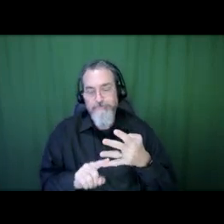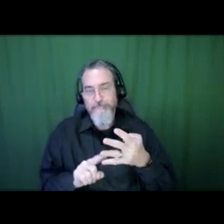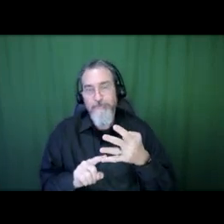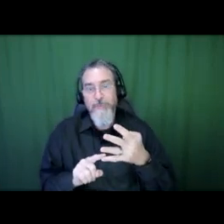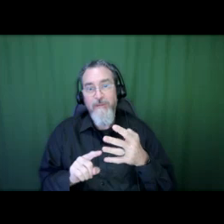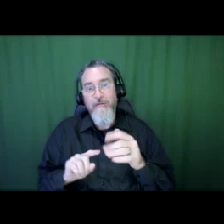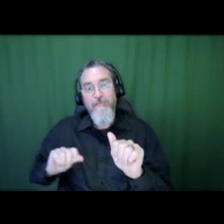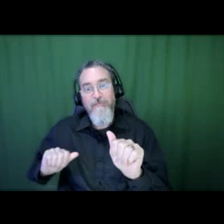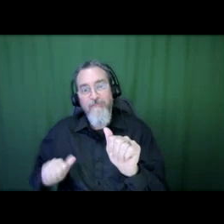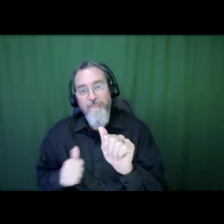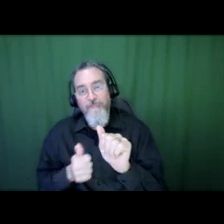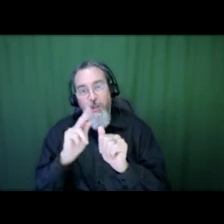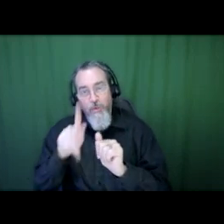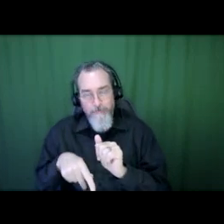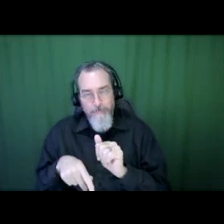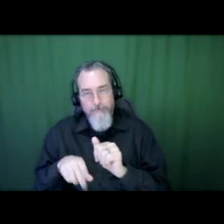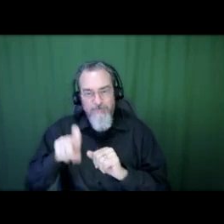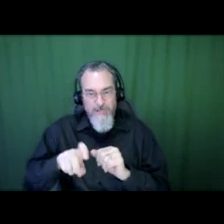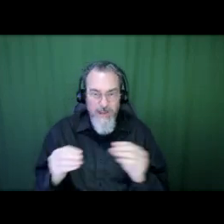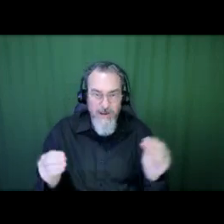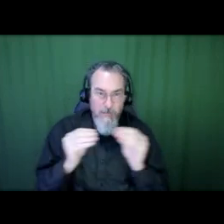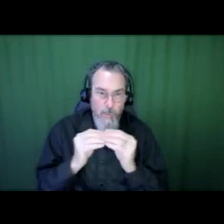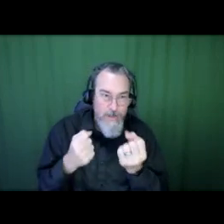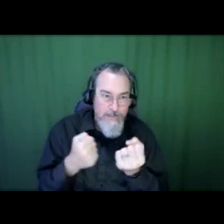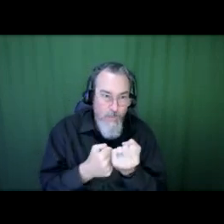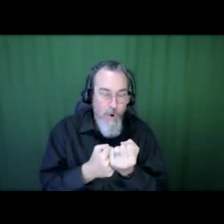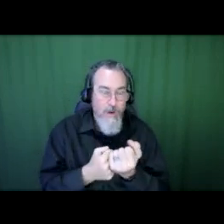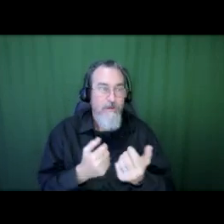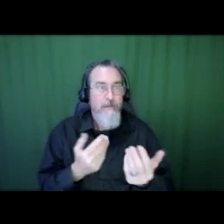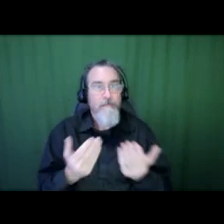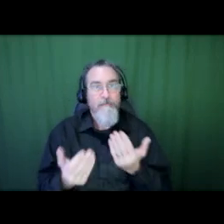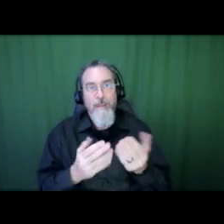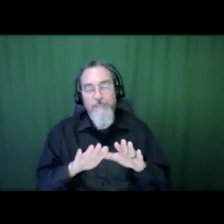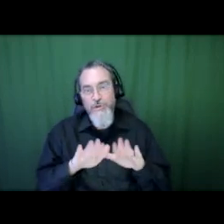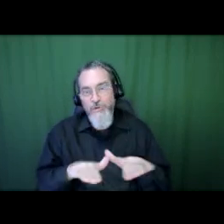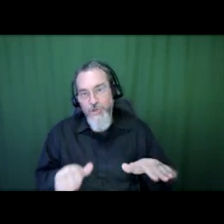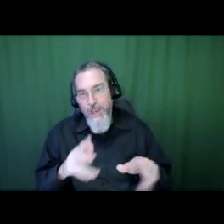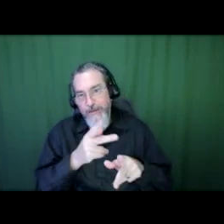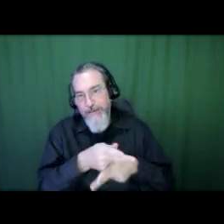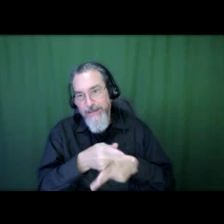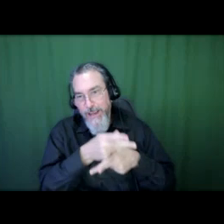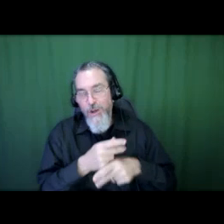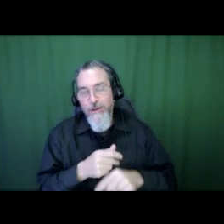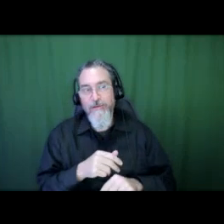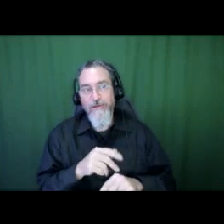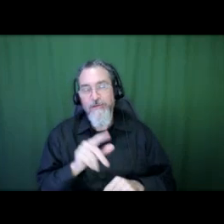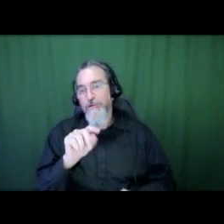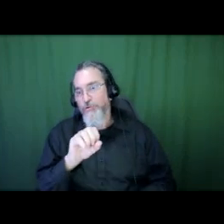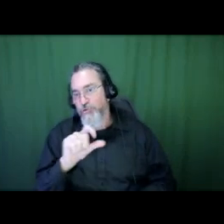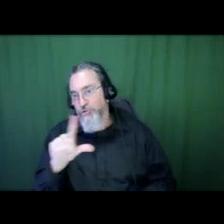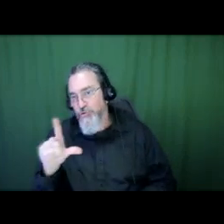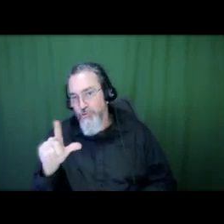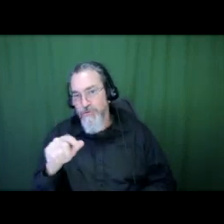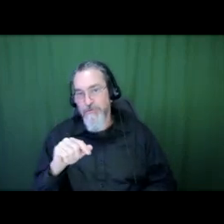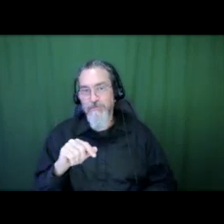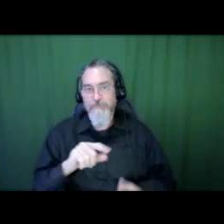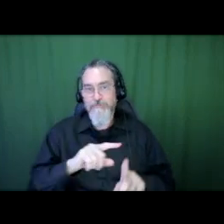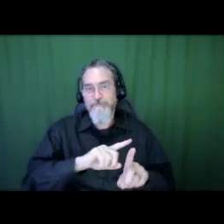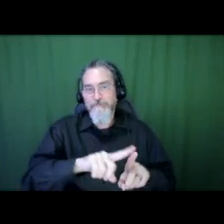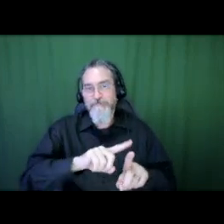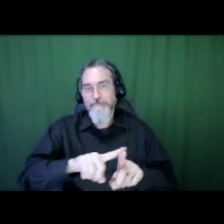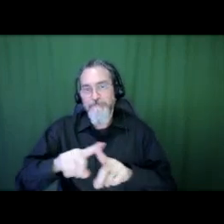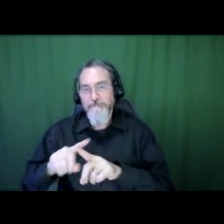follow-up supports they may need, whether that's childcare, whether that's tools. What does that look like for them to move through our